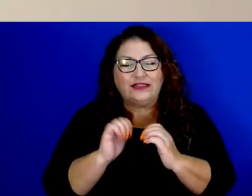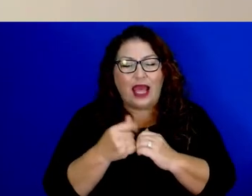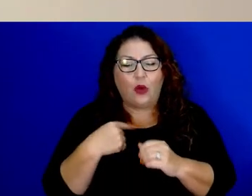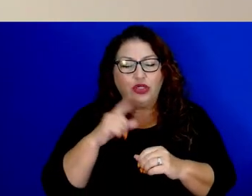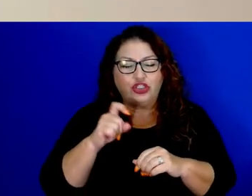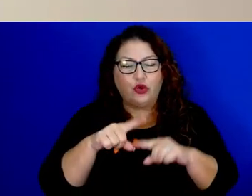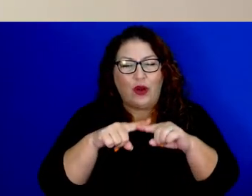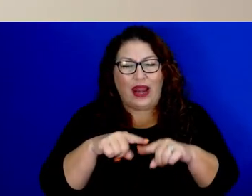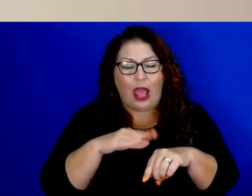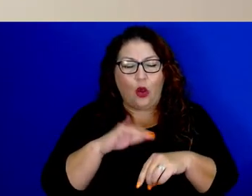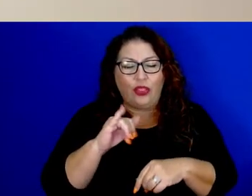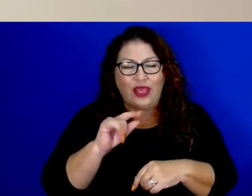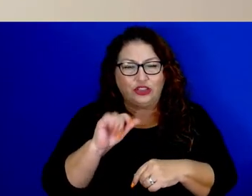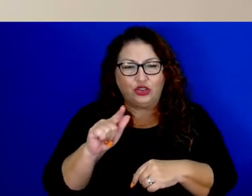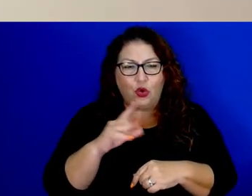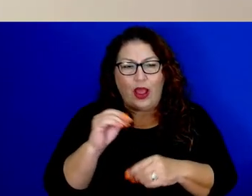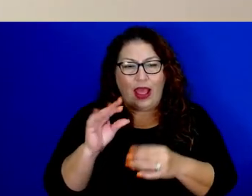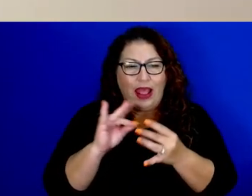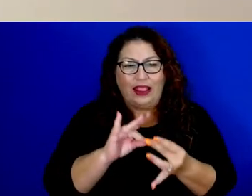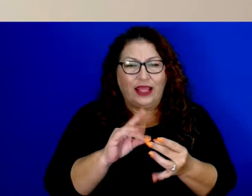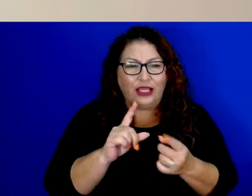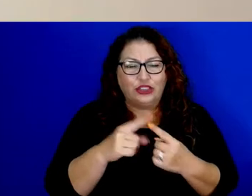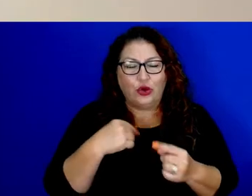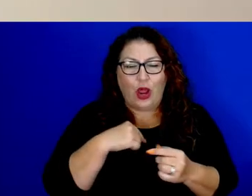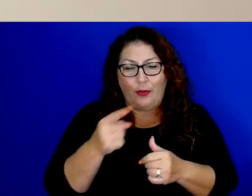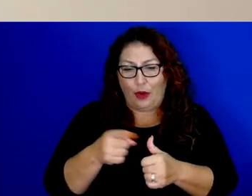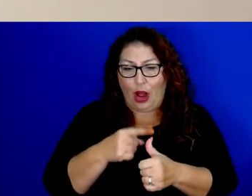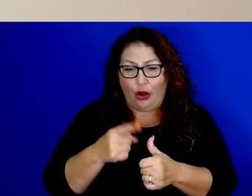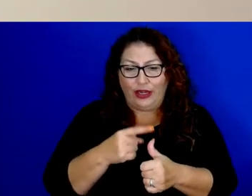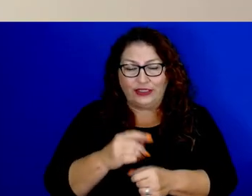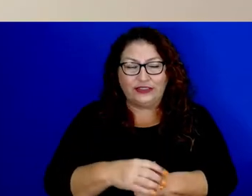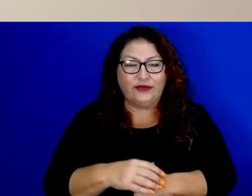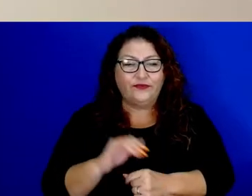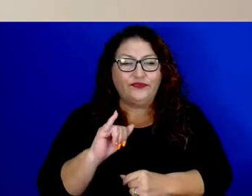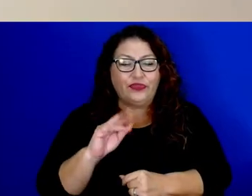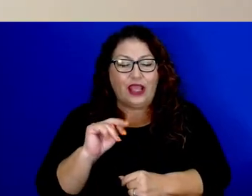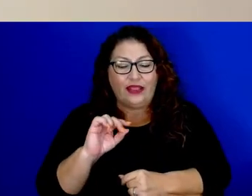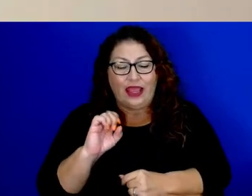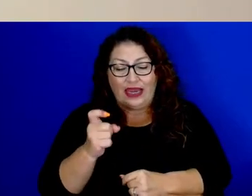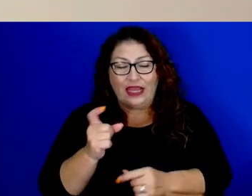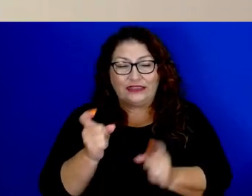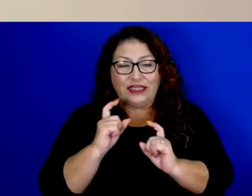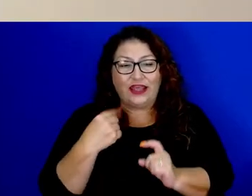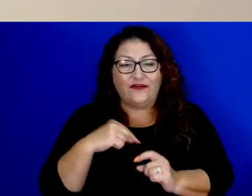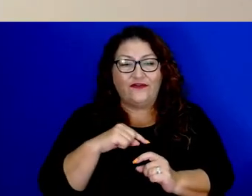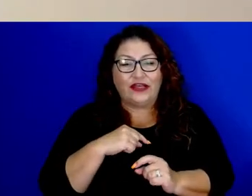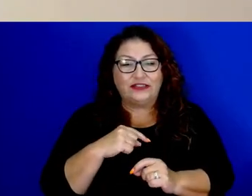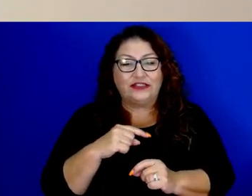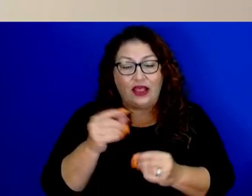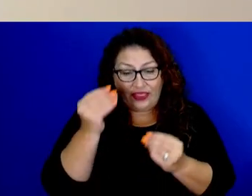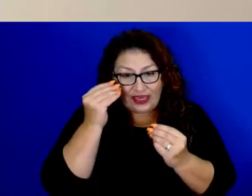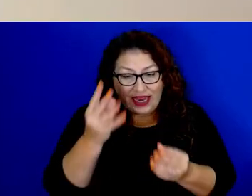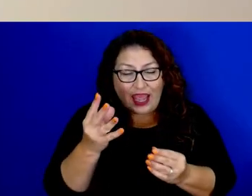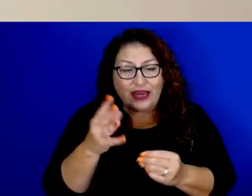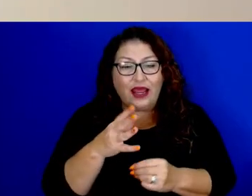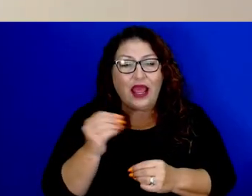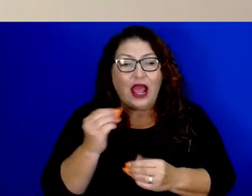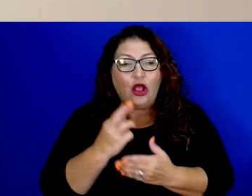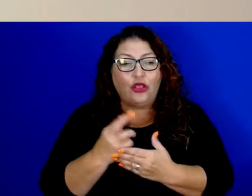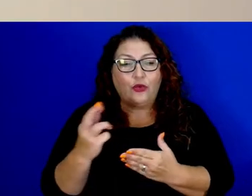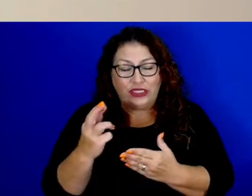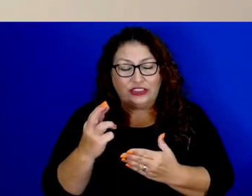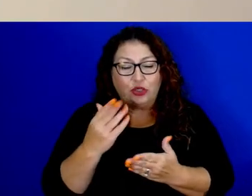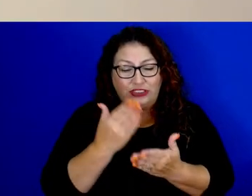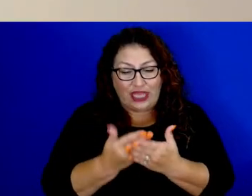to our legislative priorities. The index gives us the comparative data and the research-based evidence on the progress each